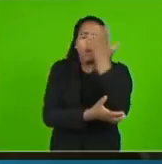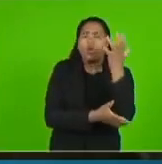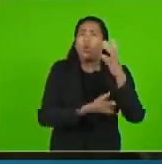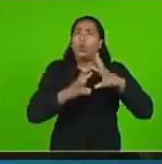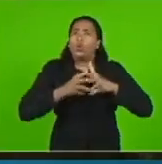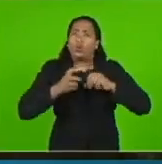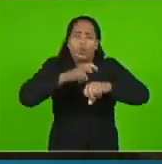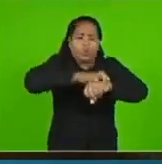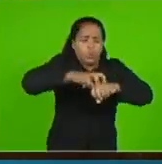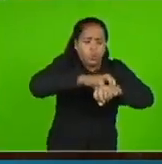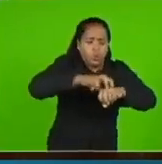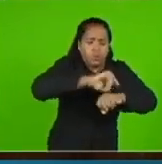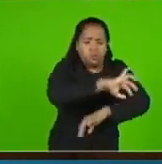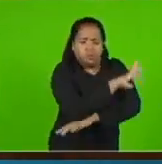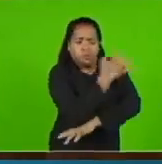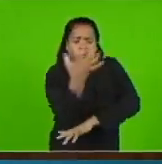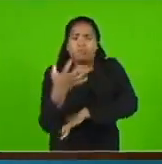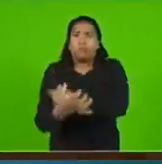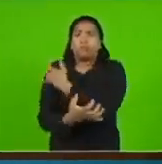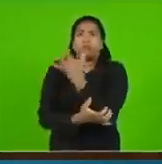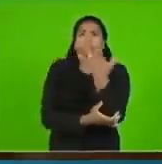followed.